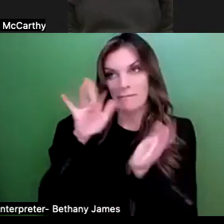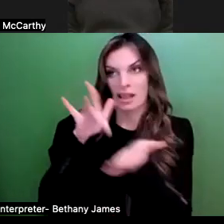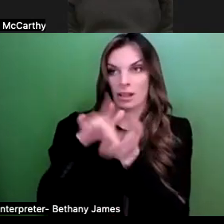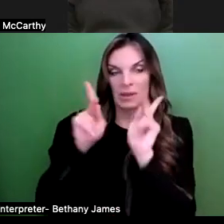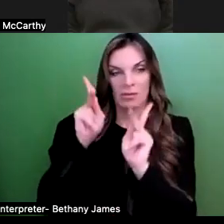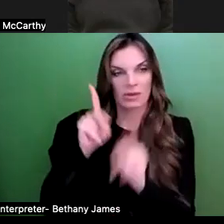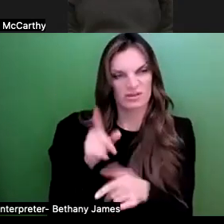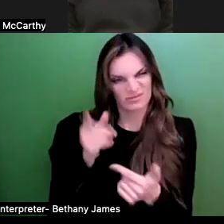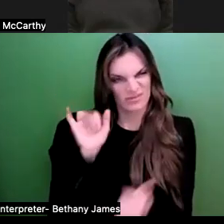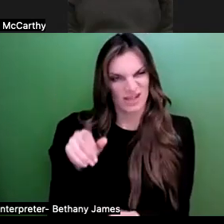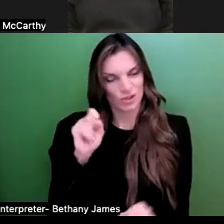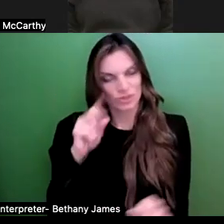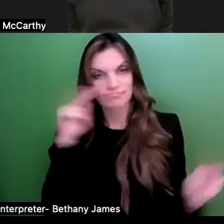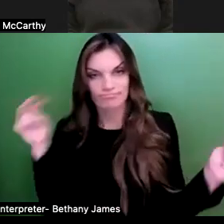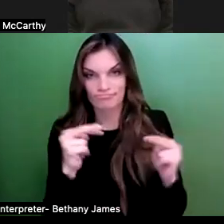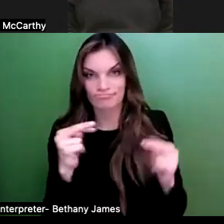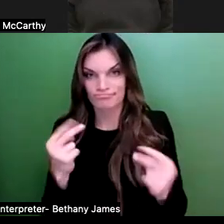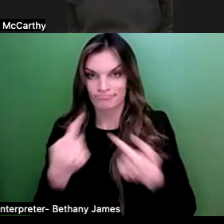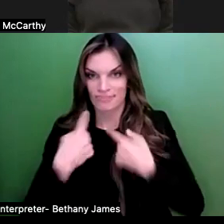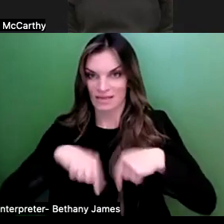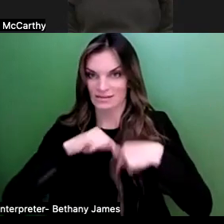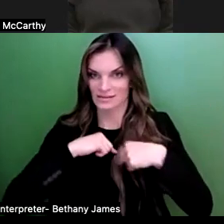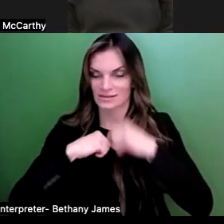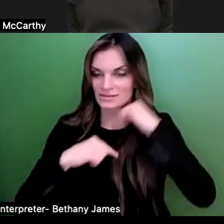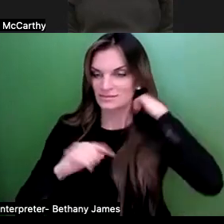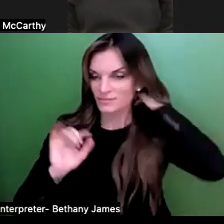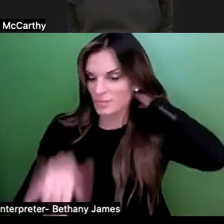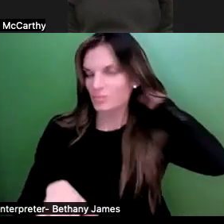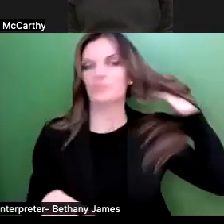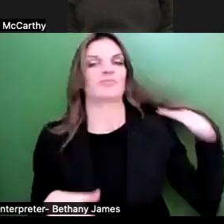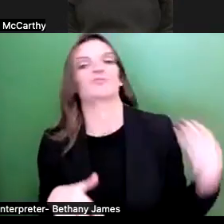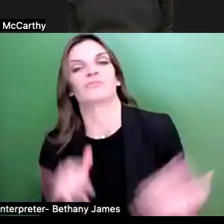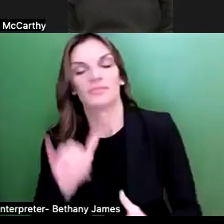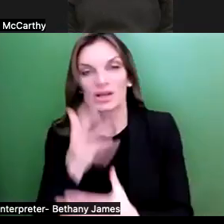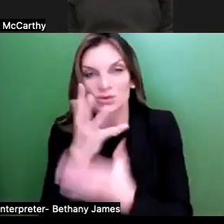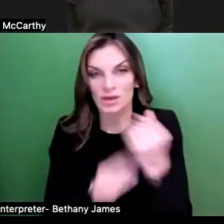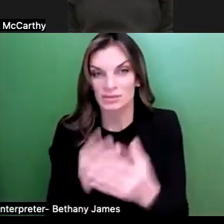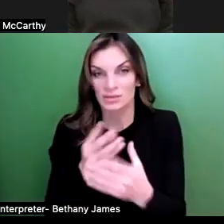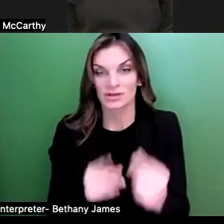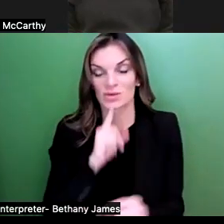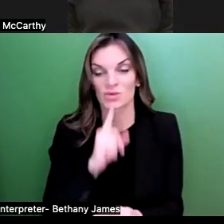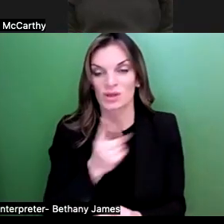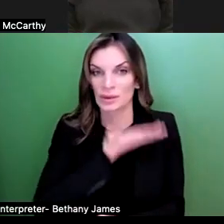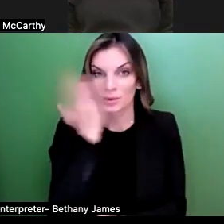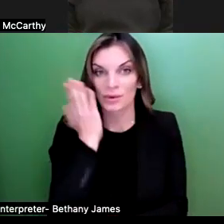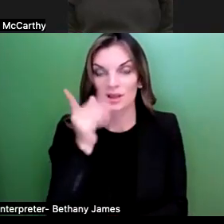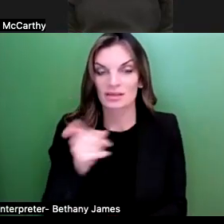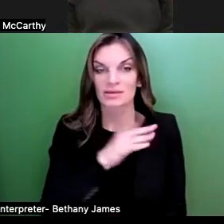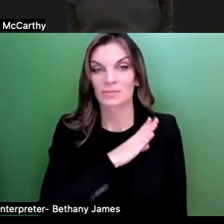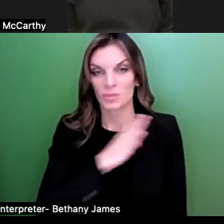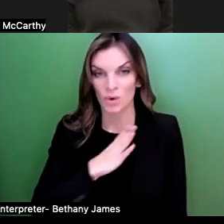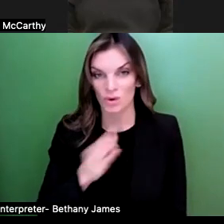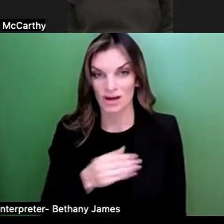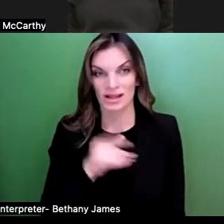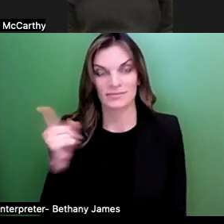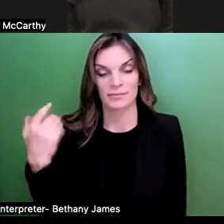start there, okay? Because a lot of it's the brutal lack of transparency on the part of the board and the mayor, where they got us into